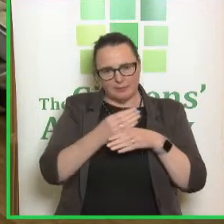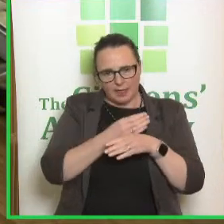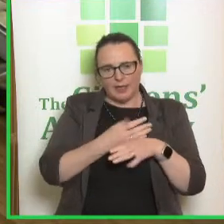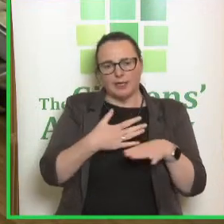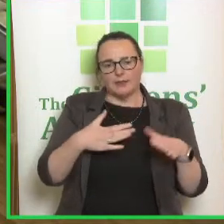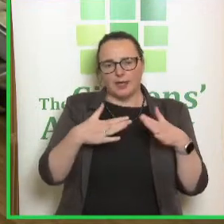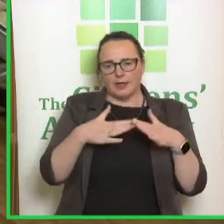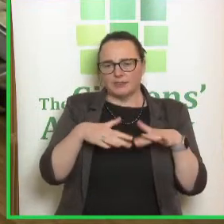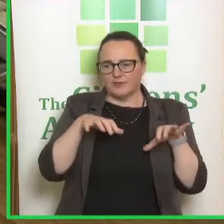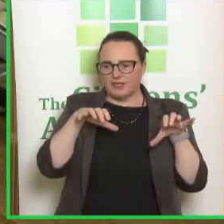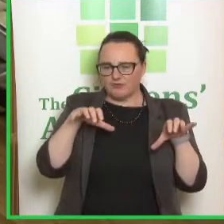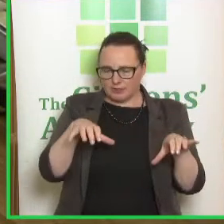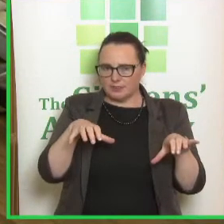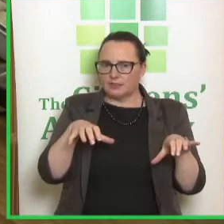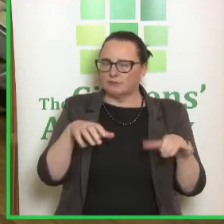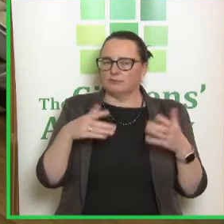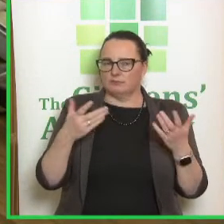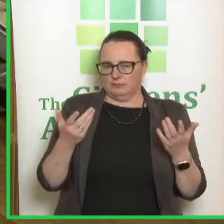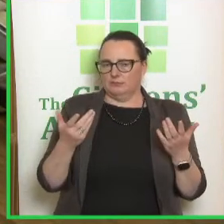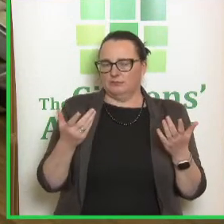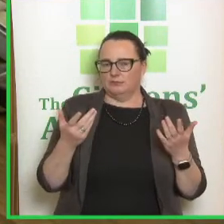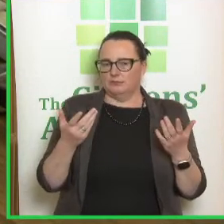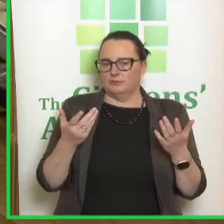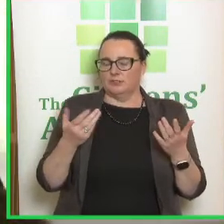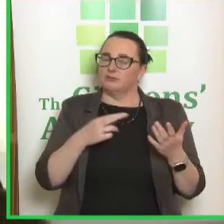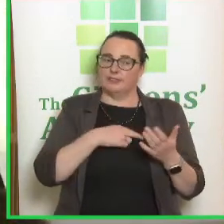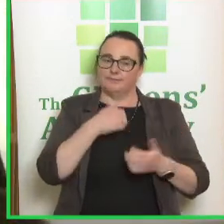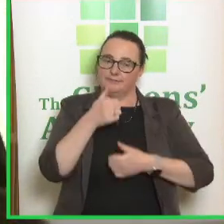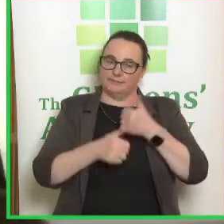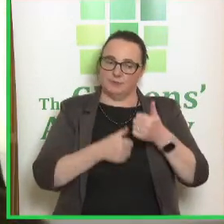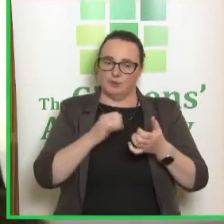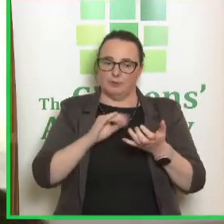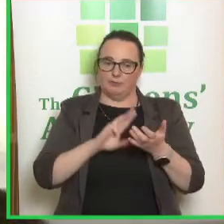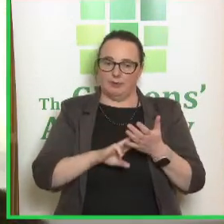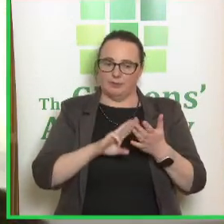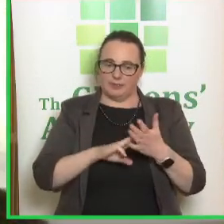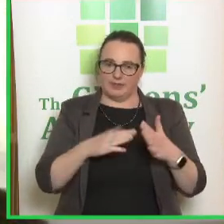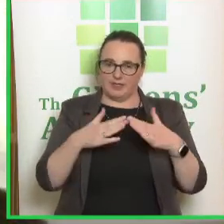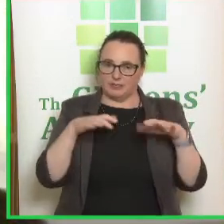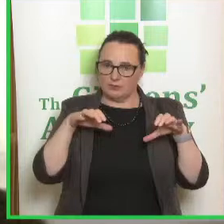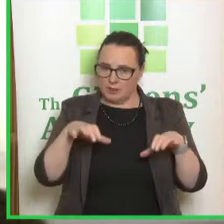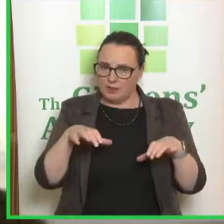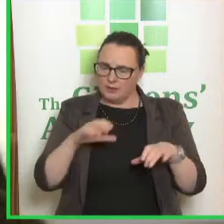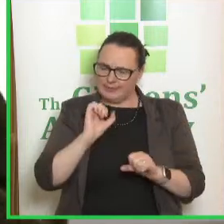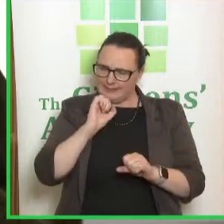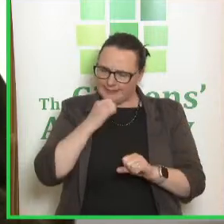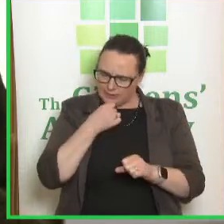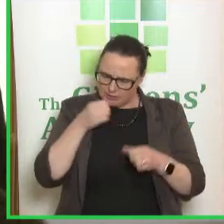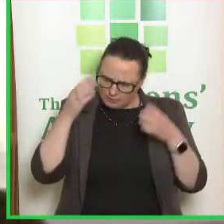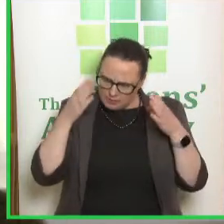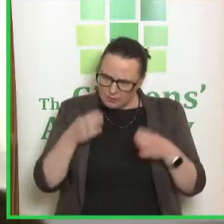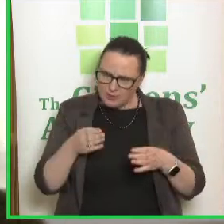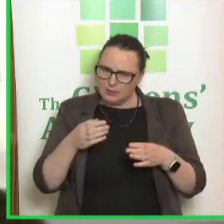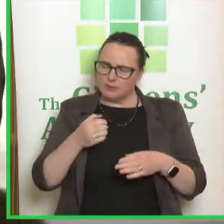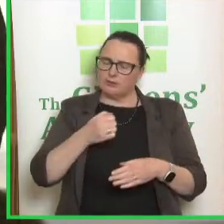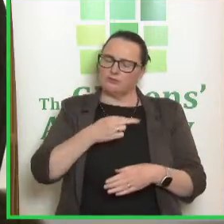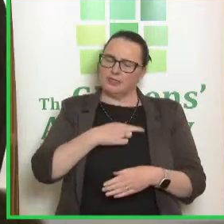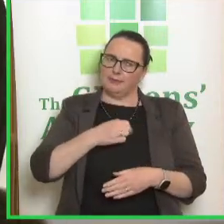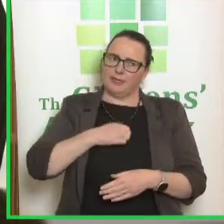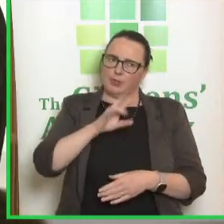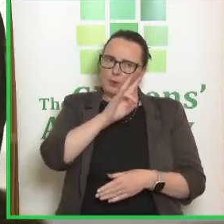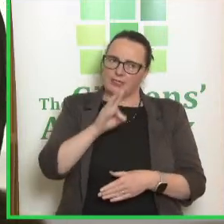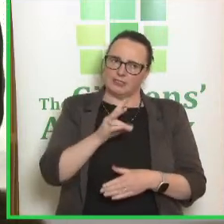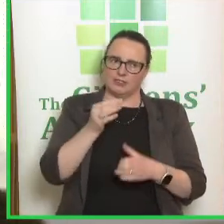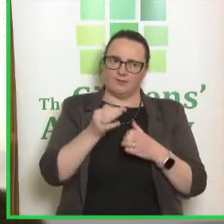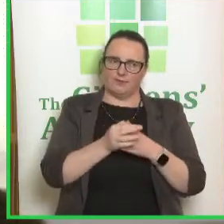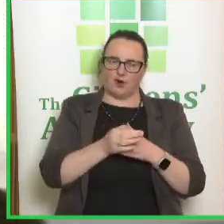And I just want to give credit to some of the Oireachtas members who are here today who have been taking this seriously for many, many years. So my question is kind of for the Minister.